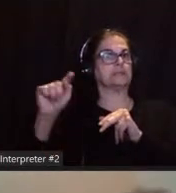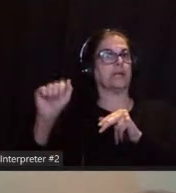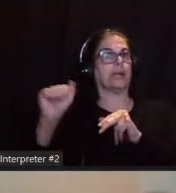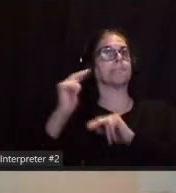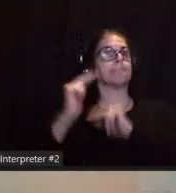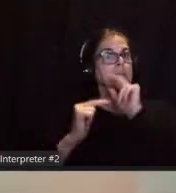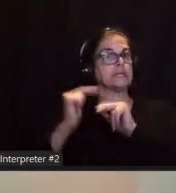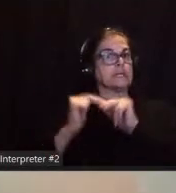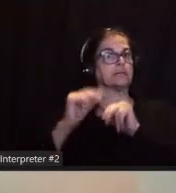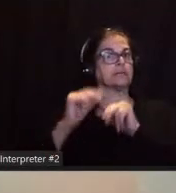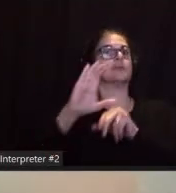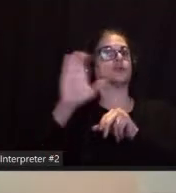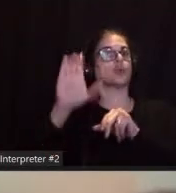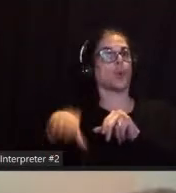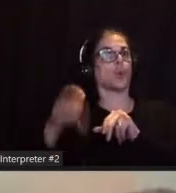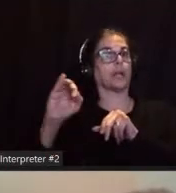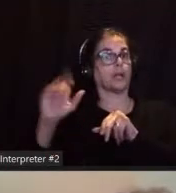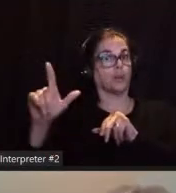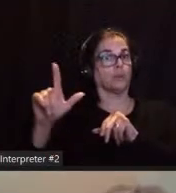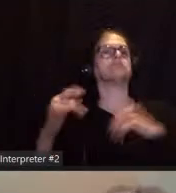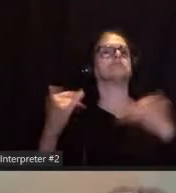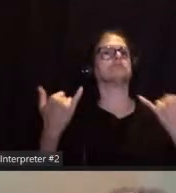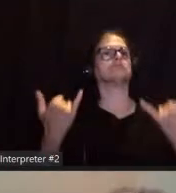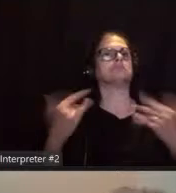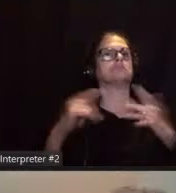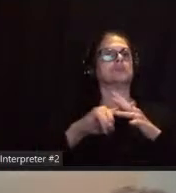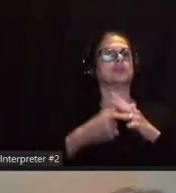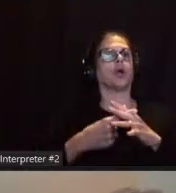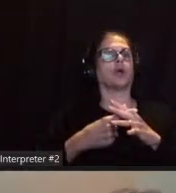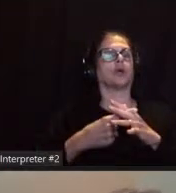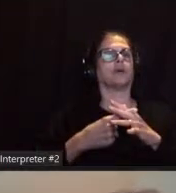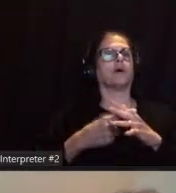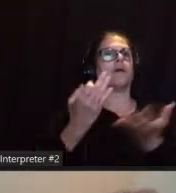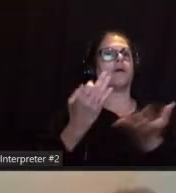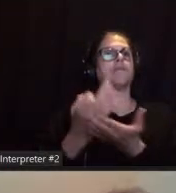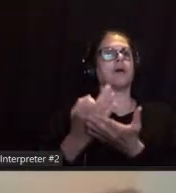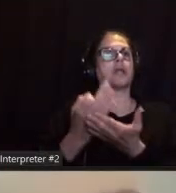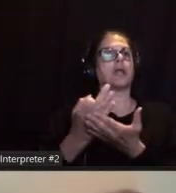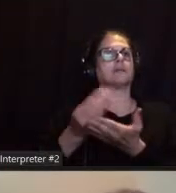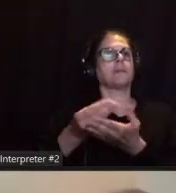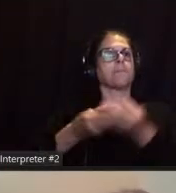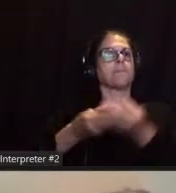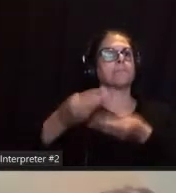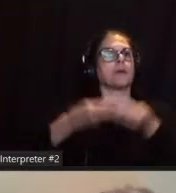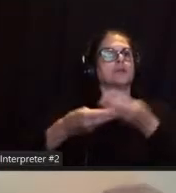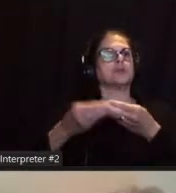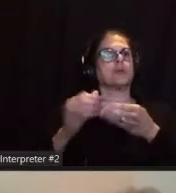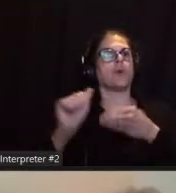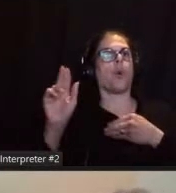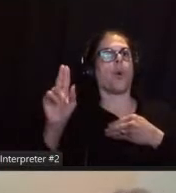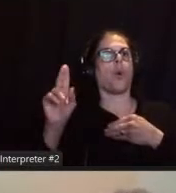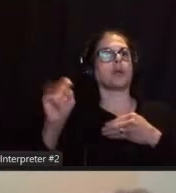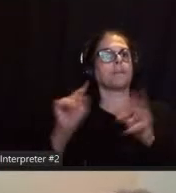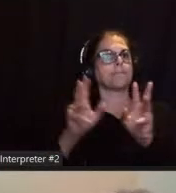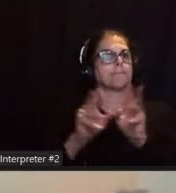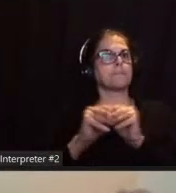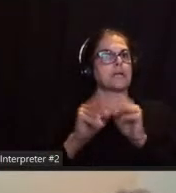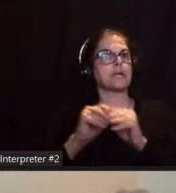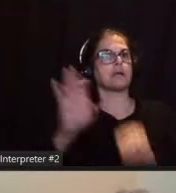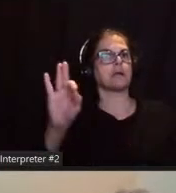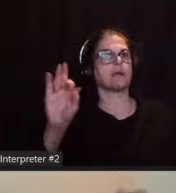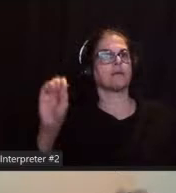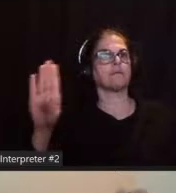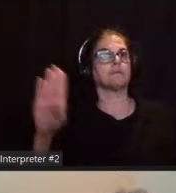ready to begin the Finance, Audit, and Budget meeting of October 21st. Chairman Silva. Good